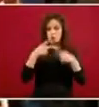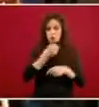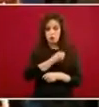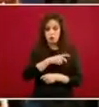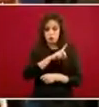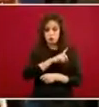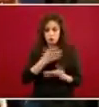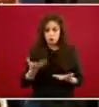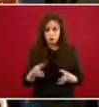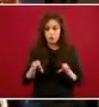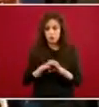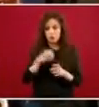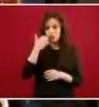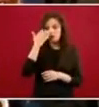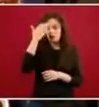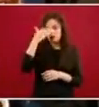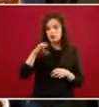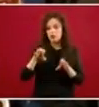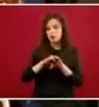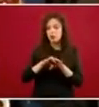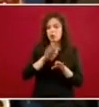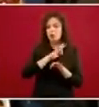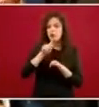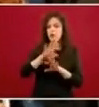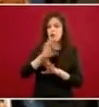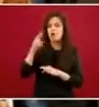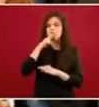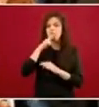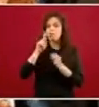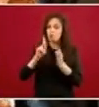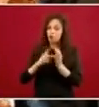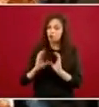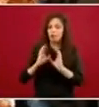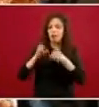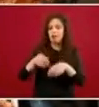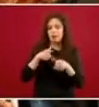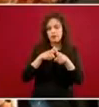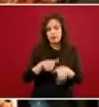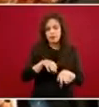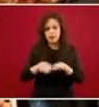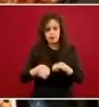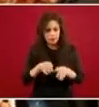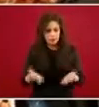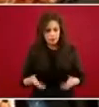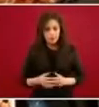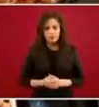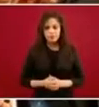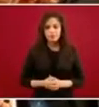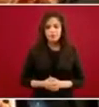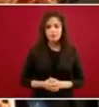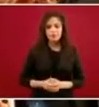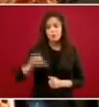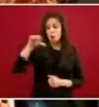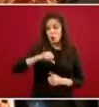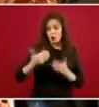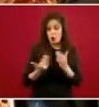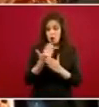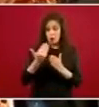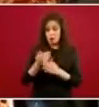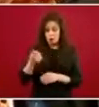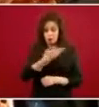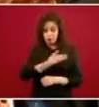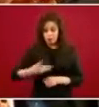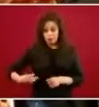dealing with COVID patients because they stated that there are no proper training conditions for them to be helpful in this